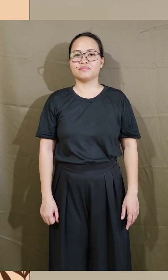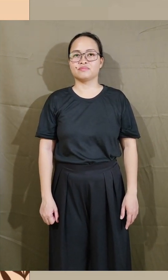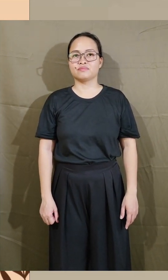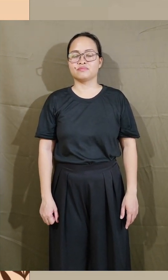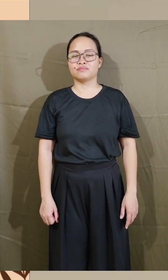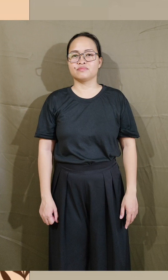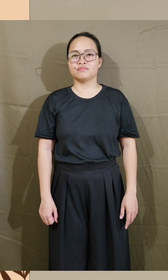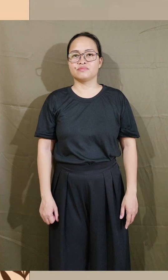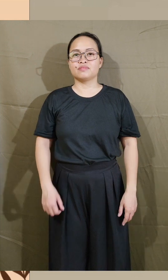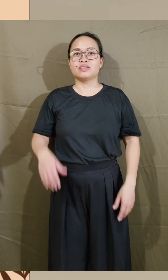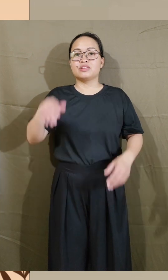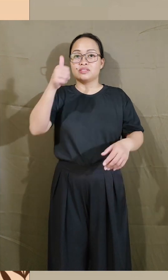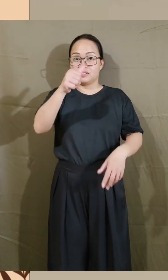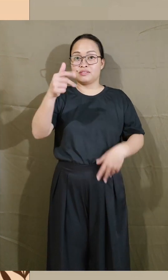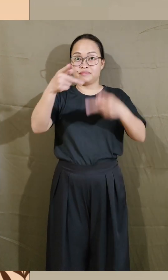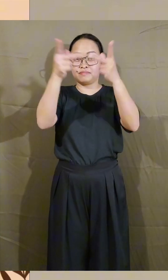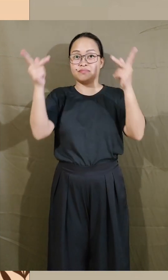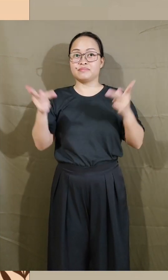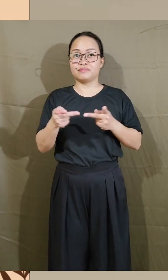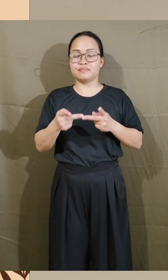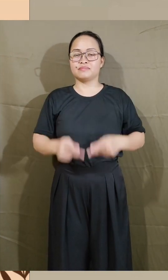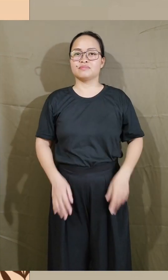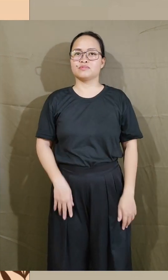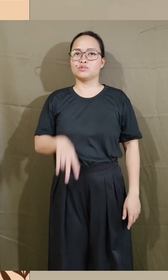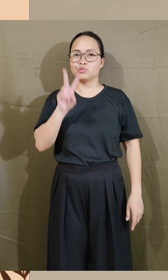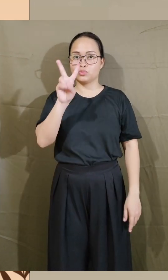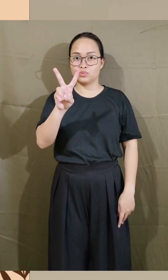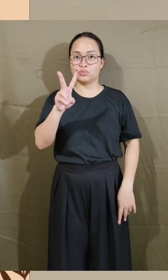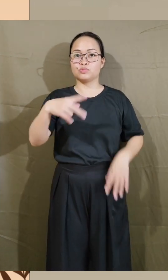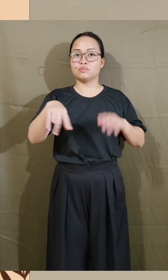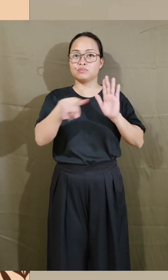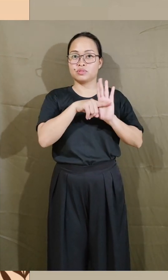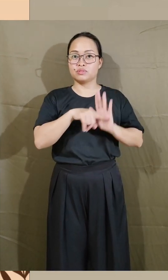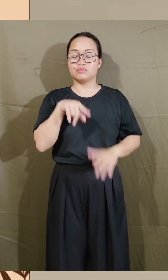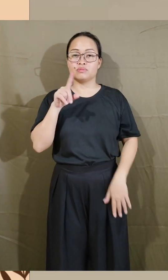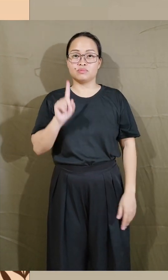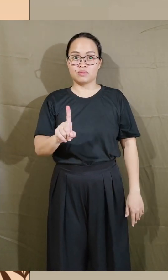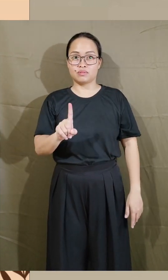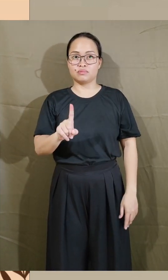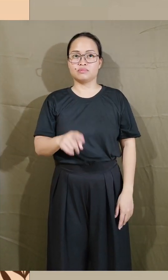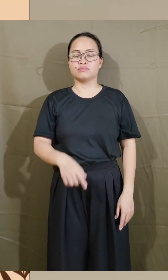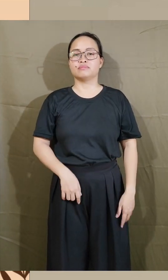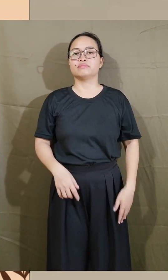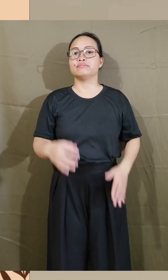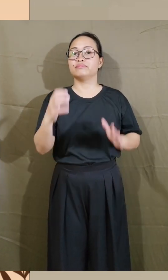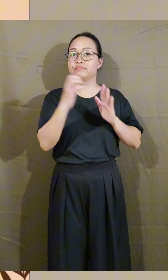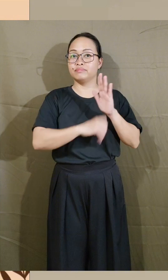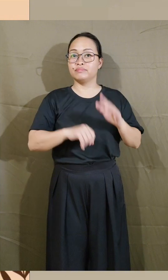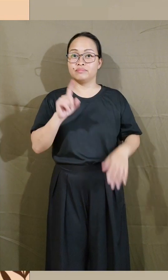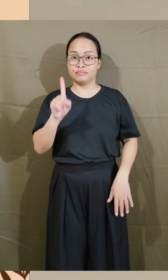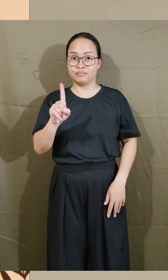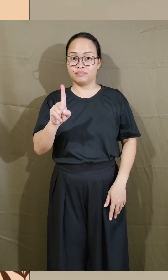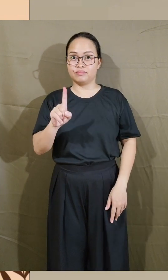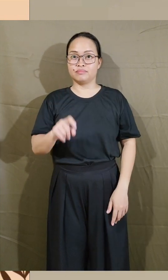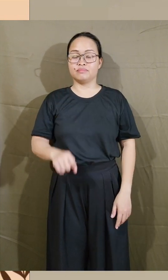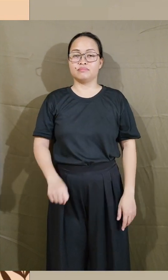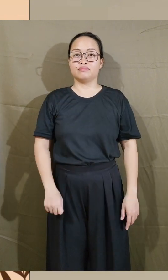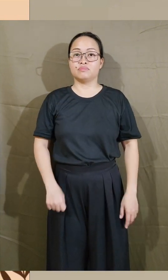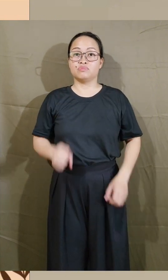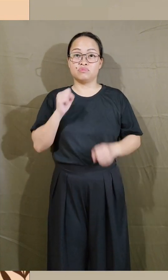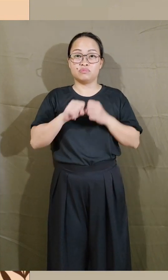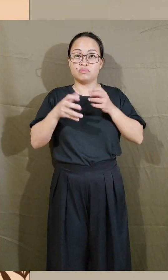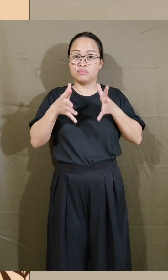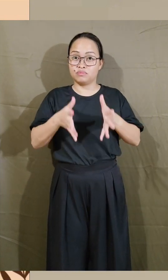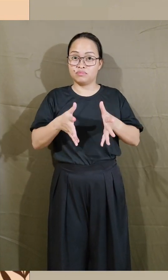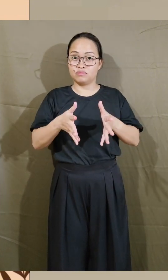Now in tens place, 2 minus 1. Let's take away 1. Now we are